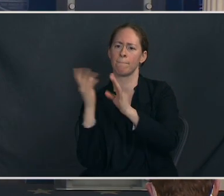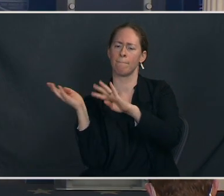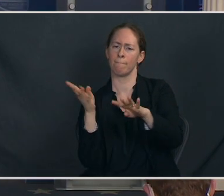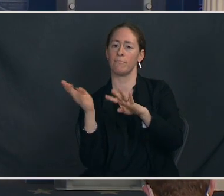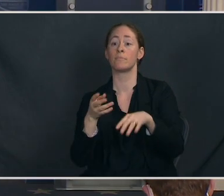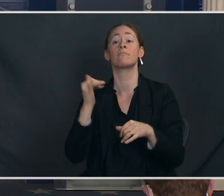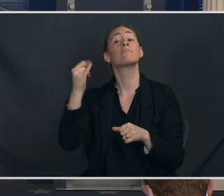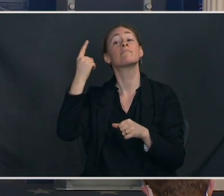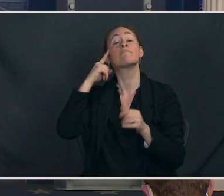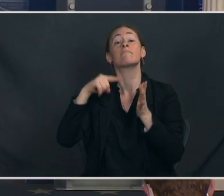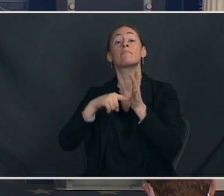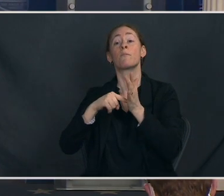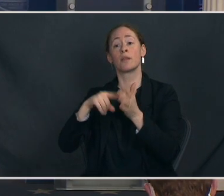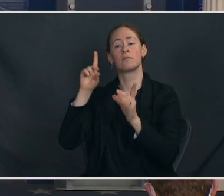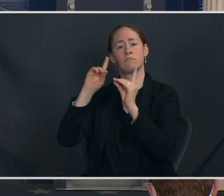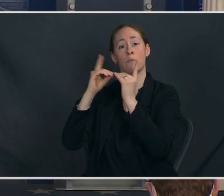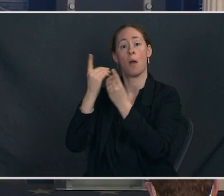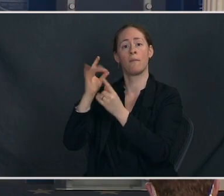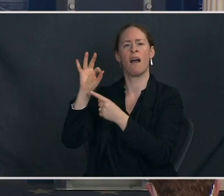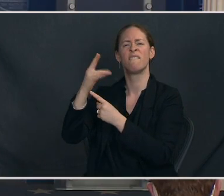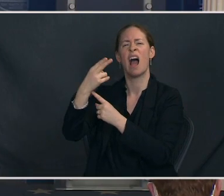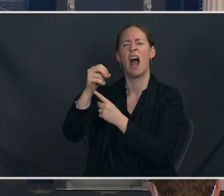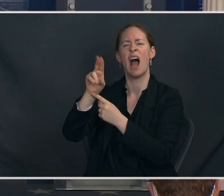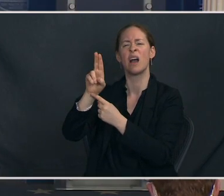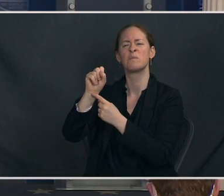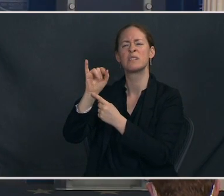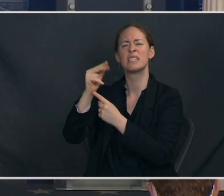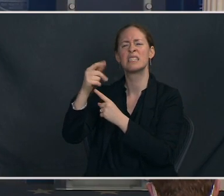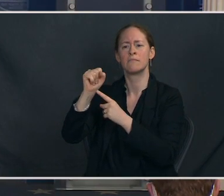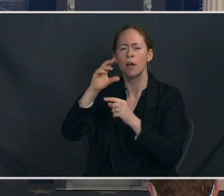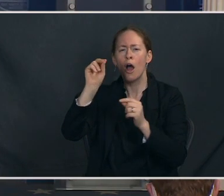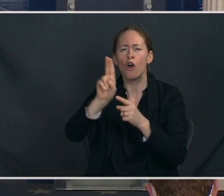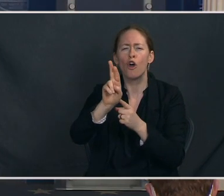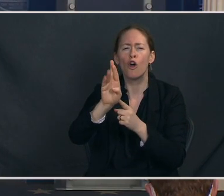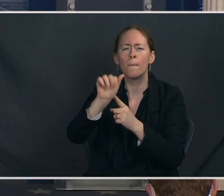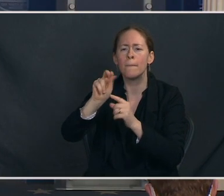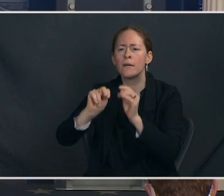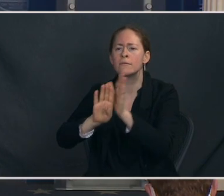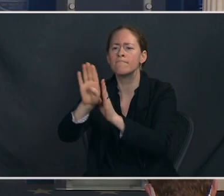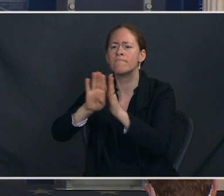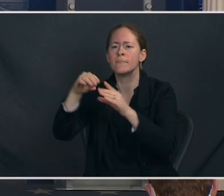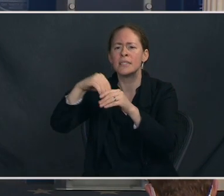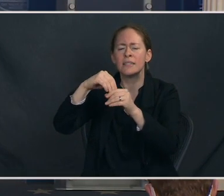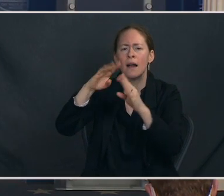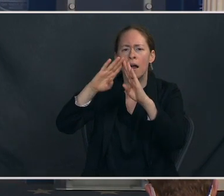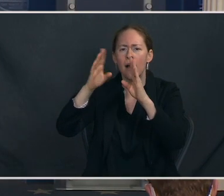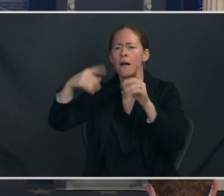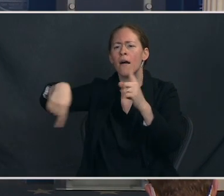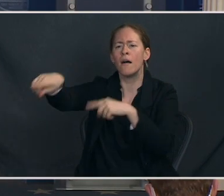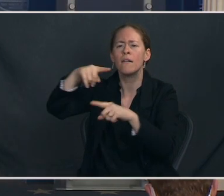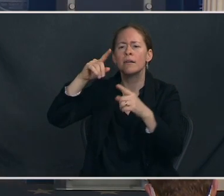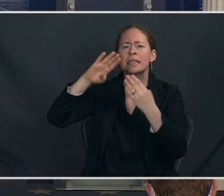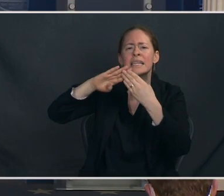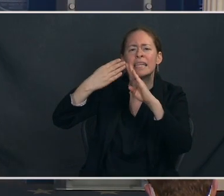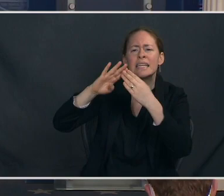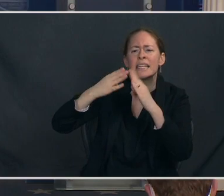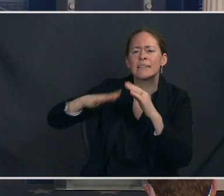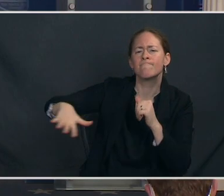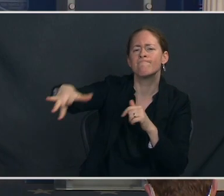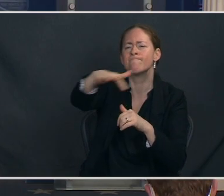and Urban Development to mitigate racial bias in housing and affirmatively advance our nation's fair housing